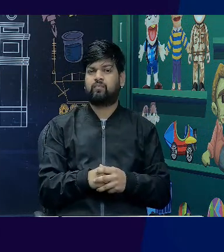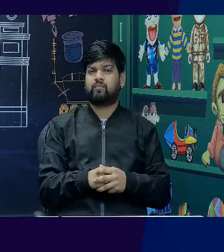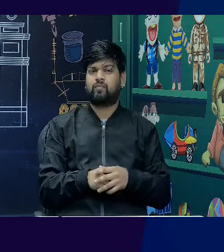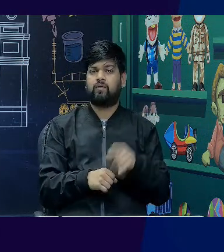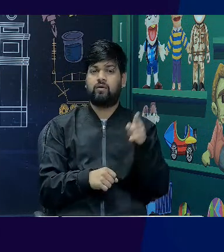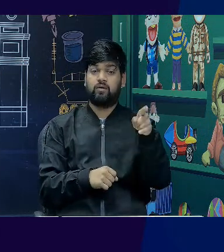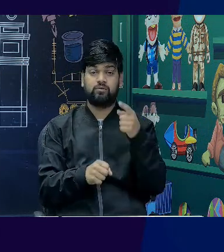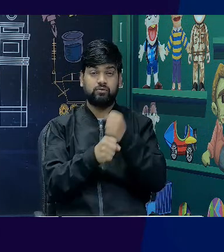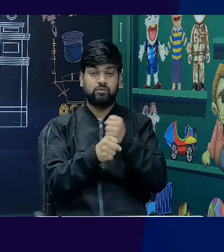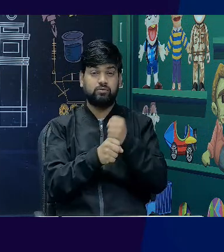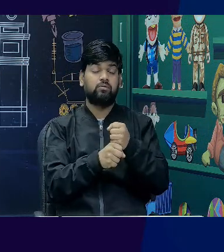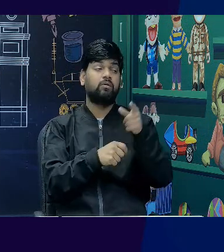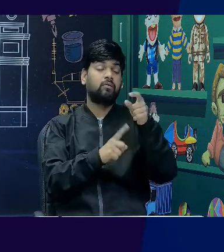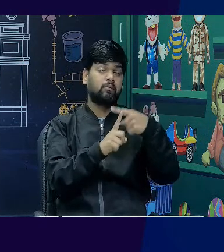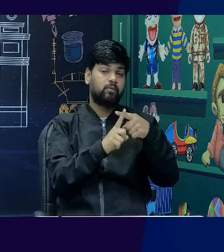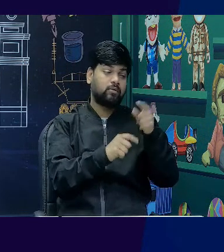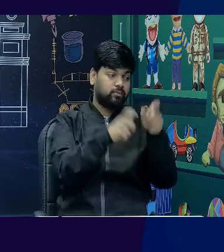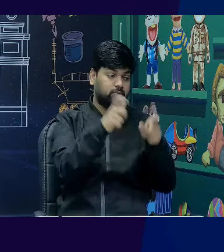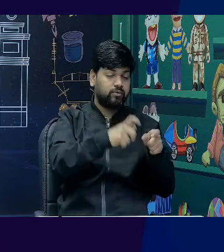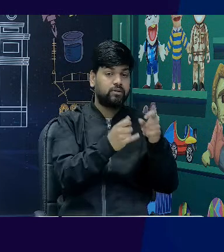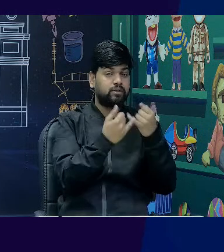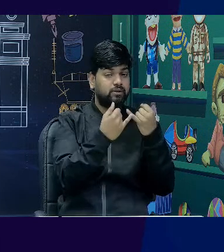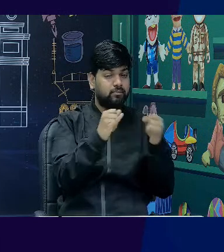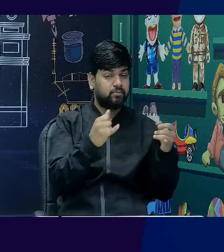the different regions.